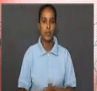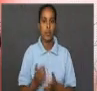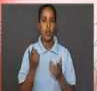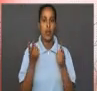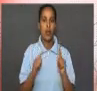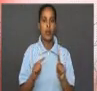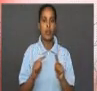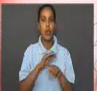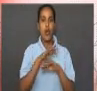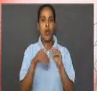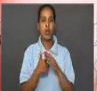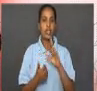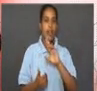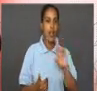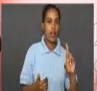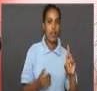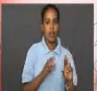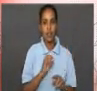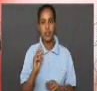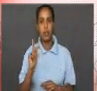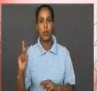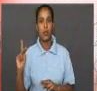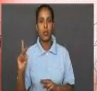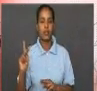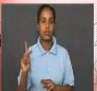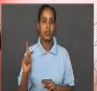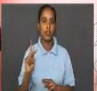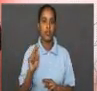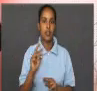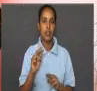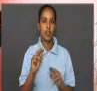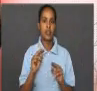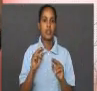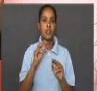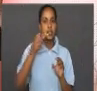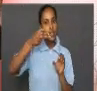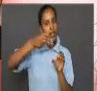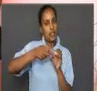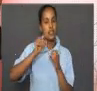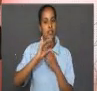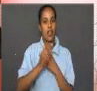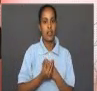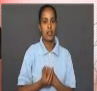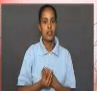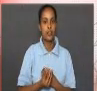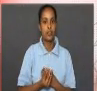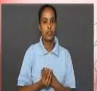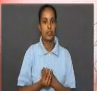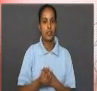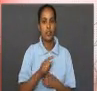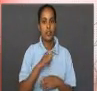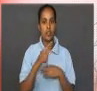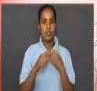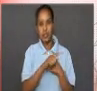When all the reactants and the products are in their gaseous state,